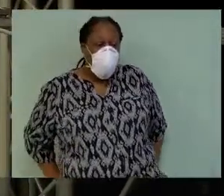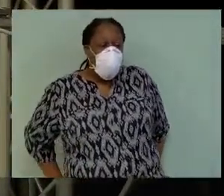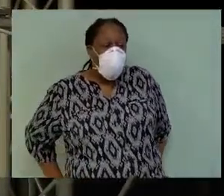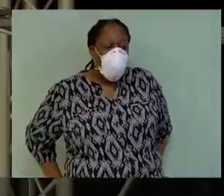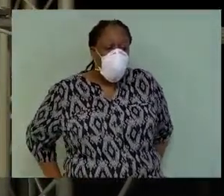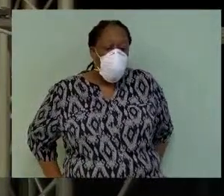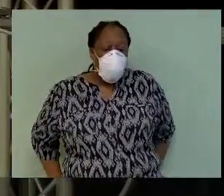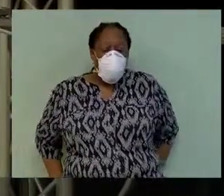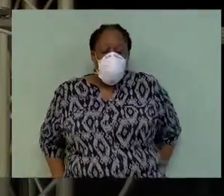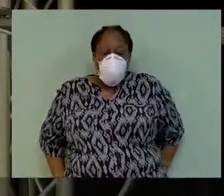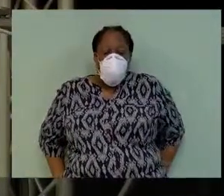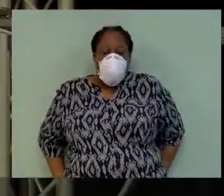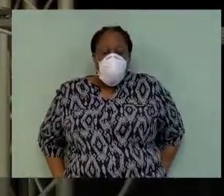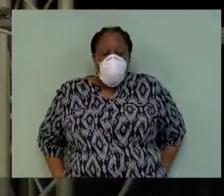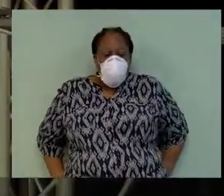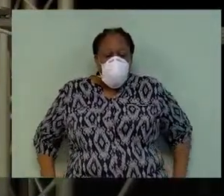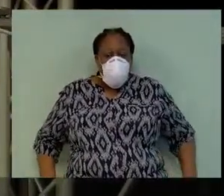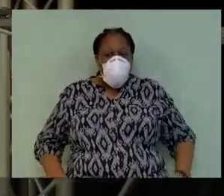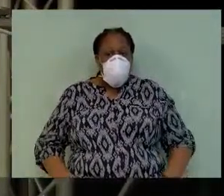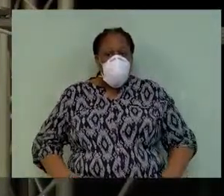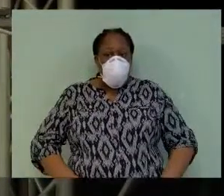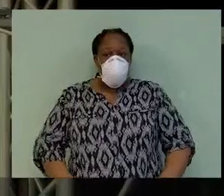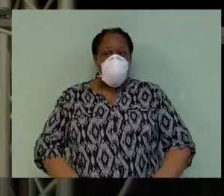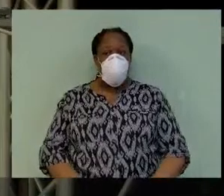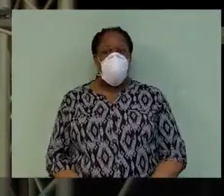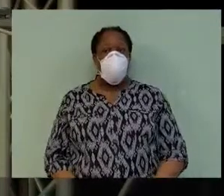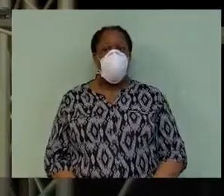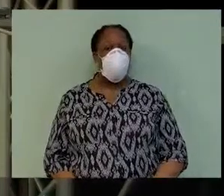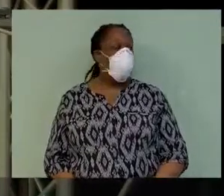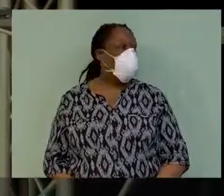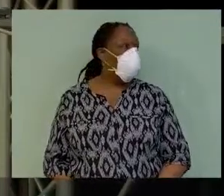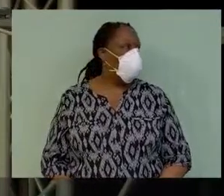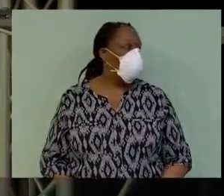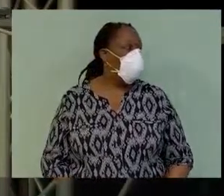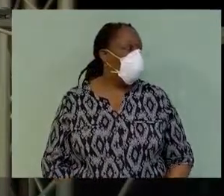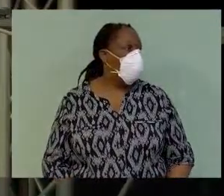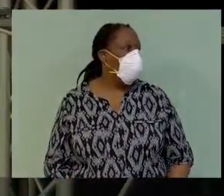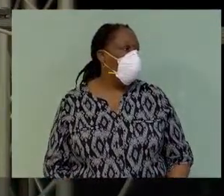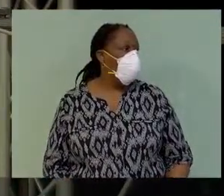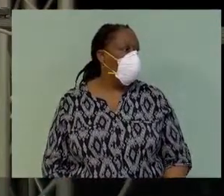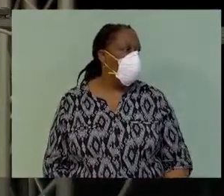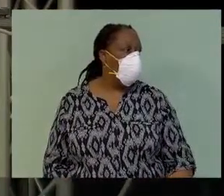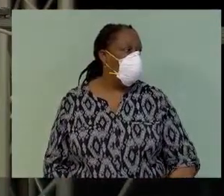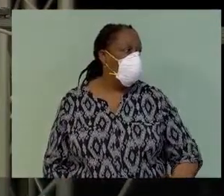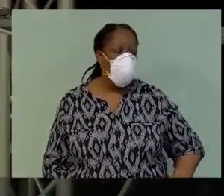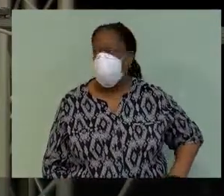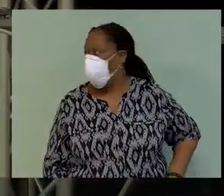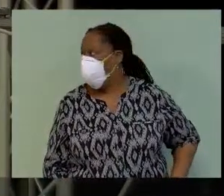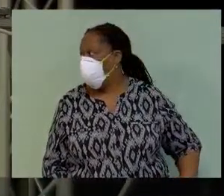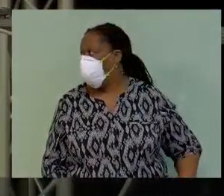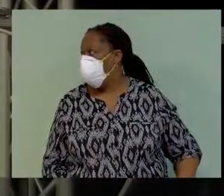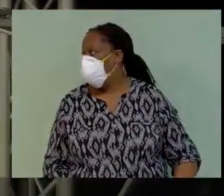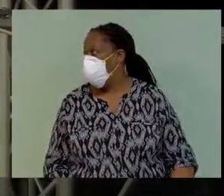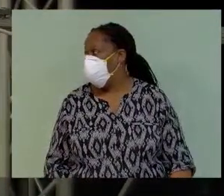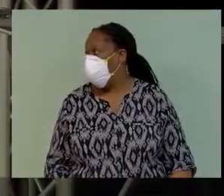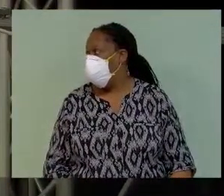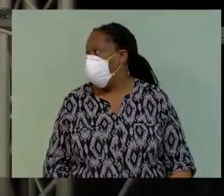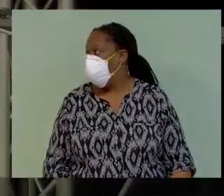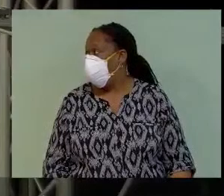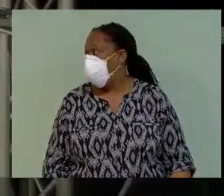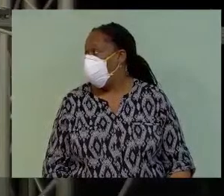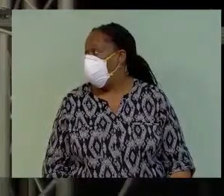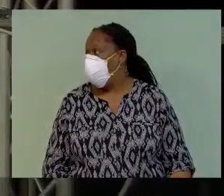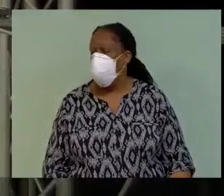Thank you very much, Dr. Wilkinson. I will invite the Honorable Wendy Phipps to reiterate